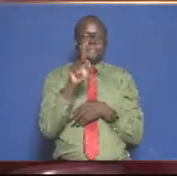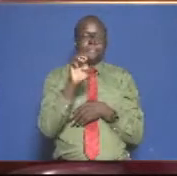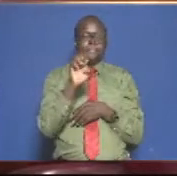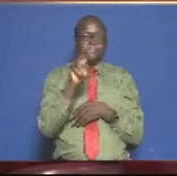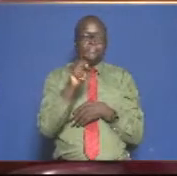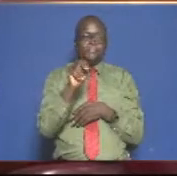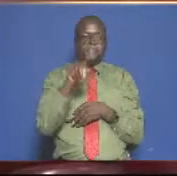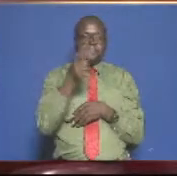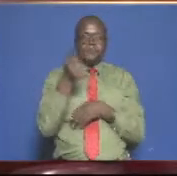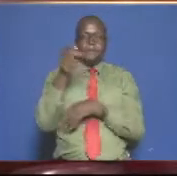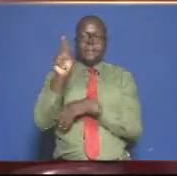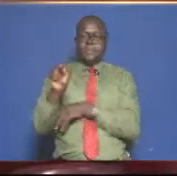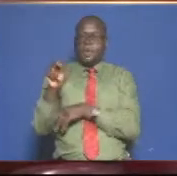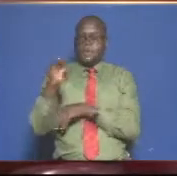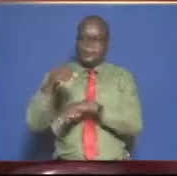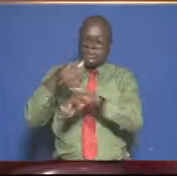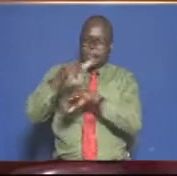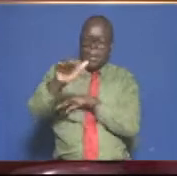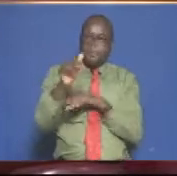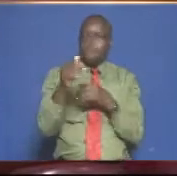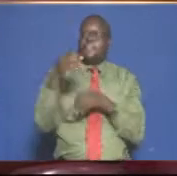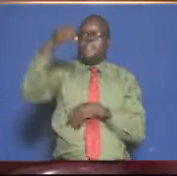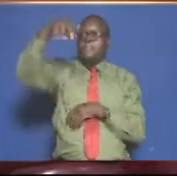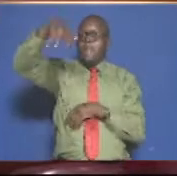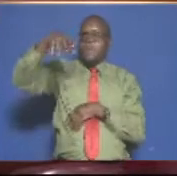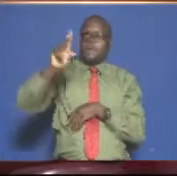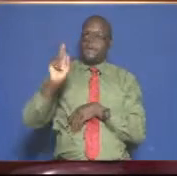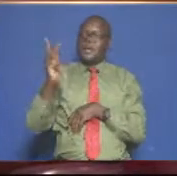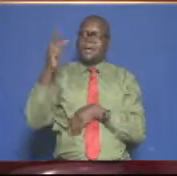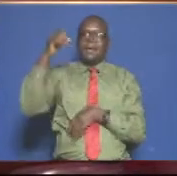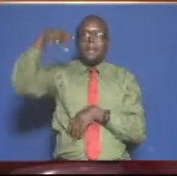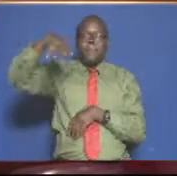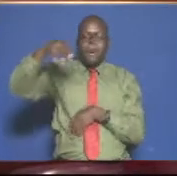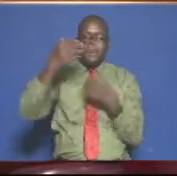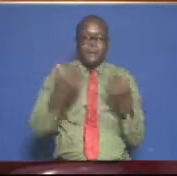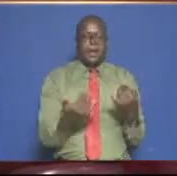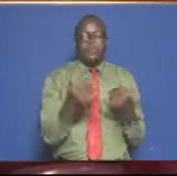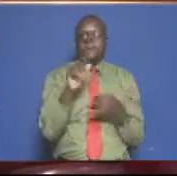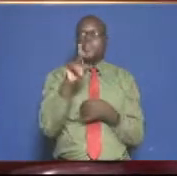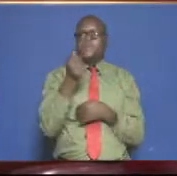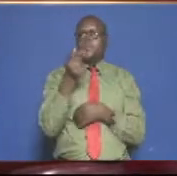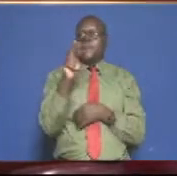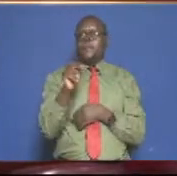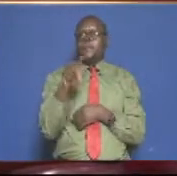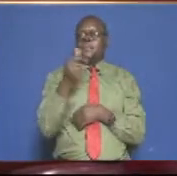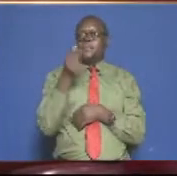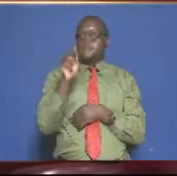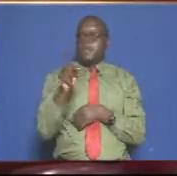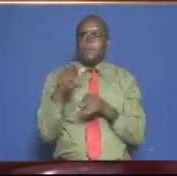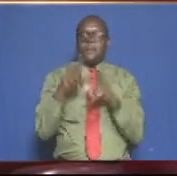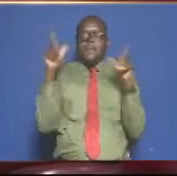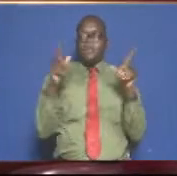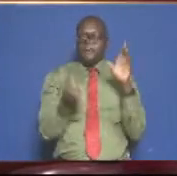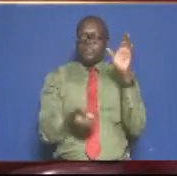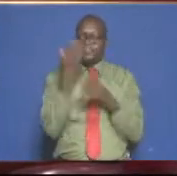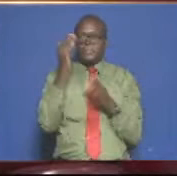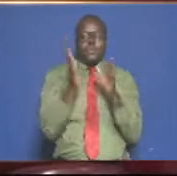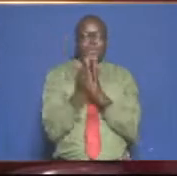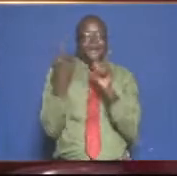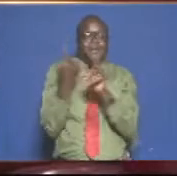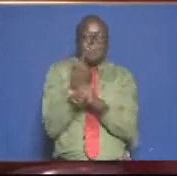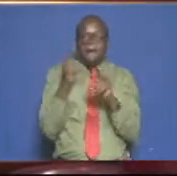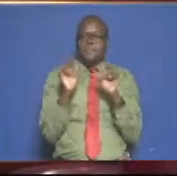electric power to Kenya Power? Honorable Speaker, KenGen is currently the largest power producer in Kenya, with several power